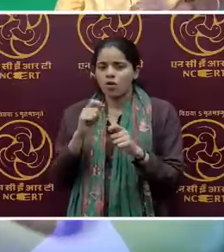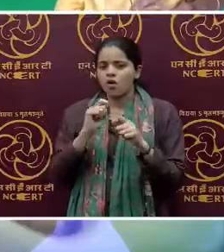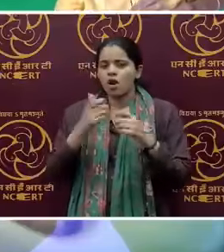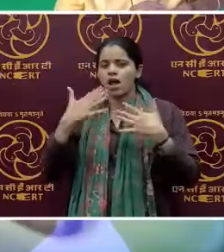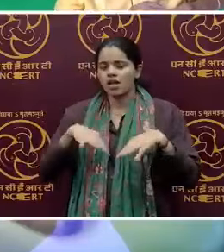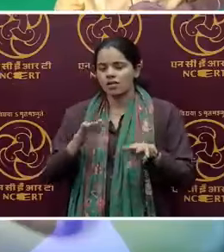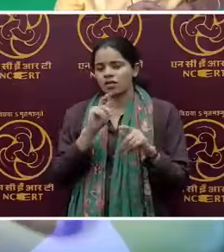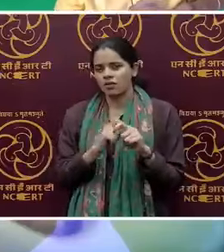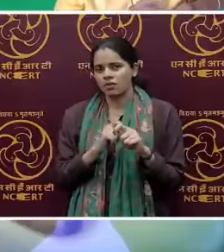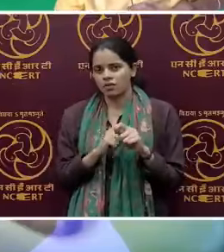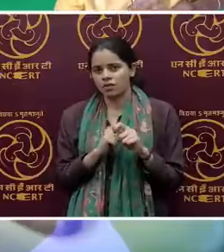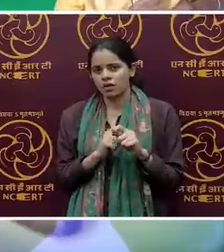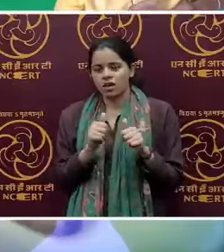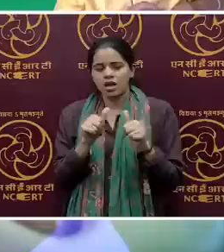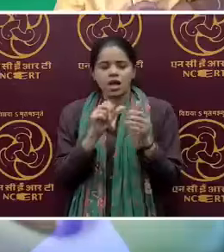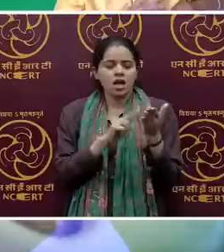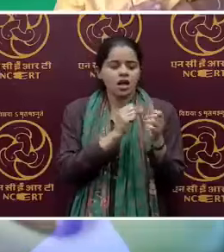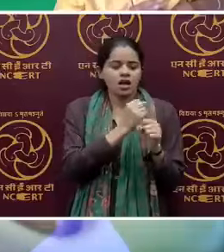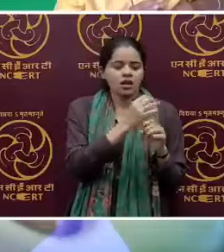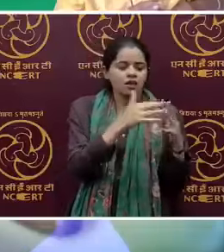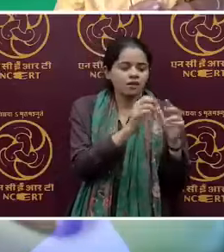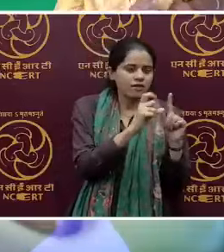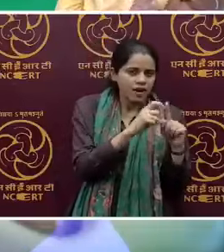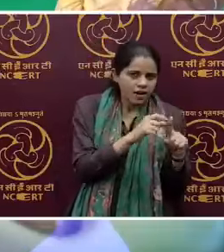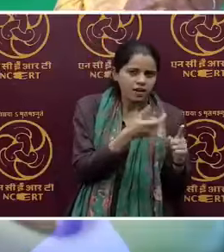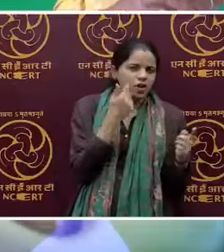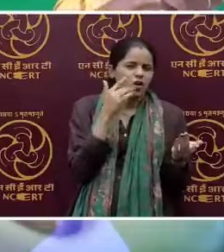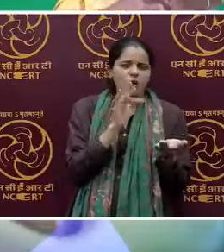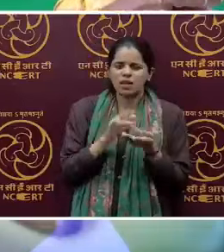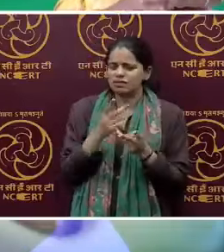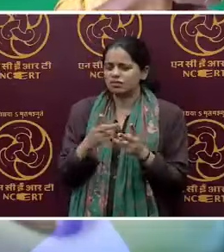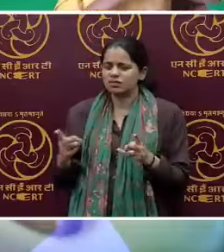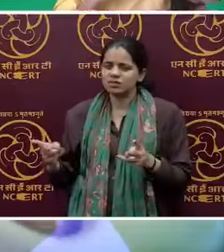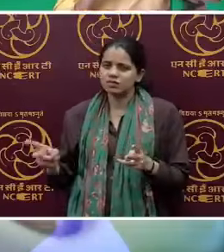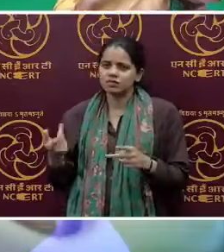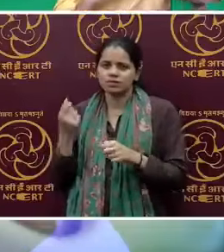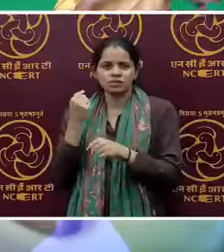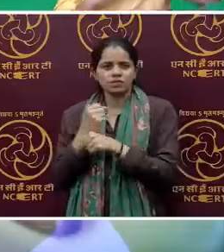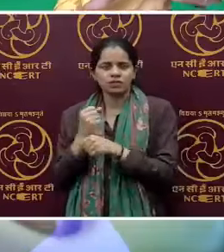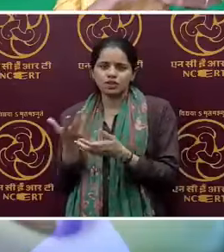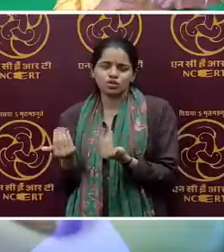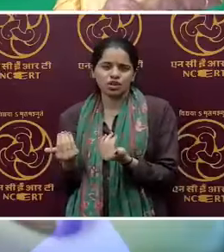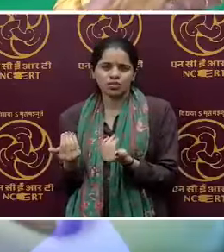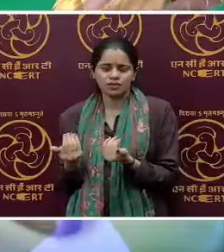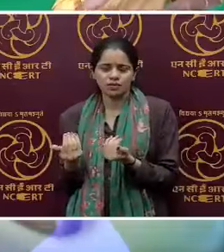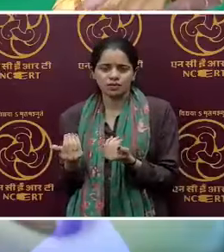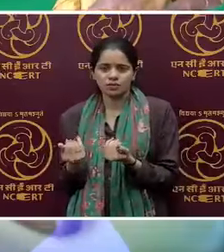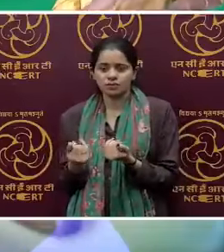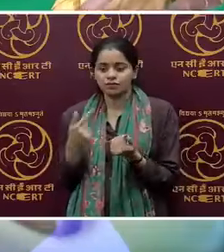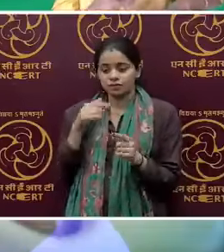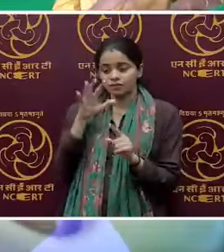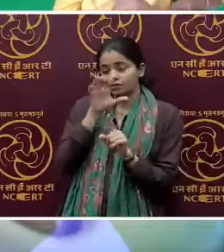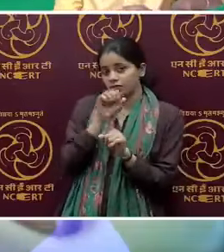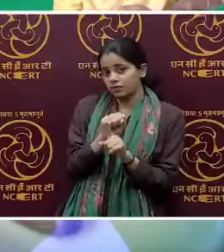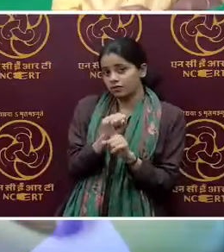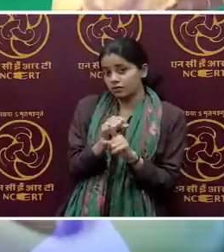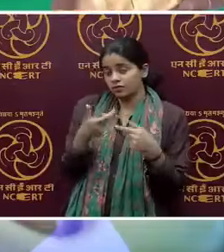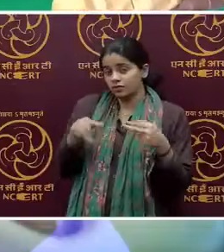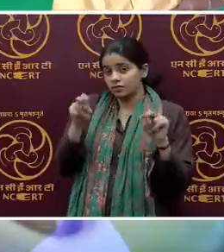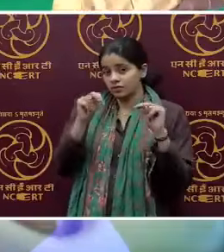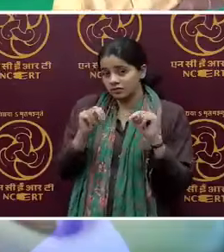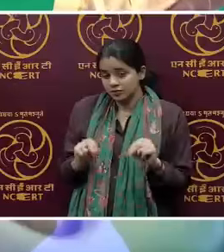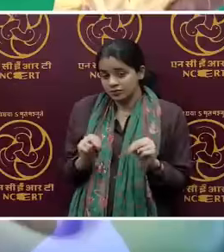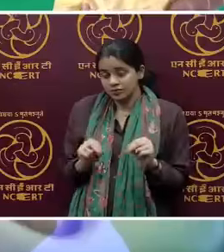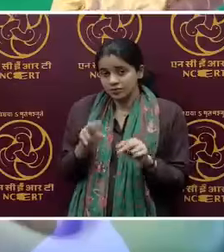in the Anganwadi or any other places, where that is just to identify whether the child needs to